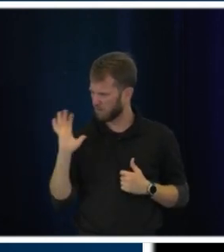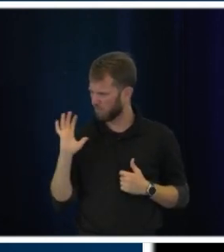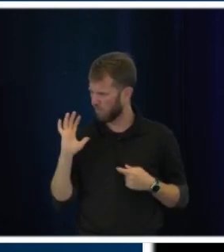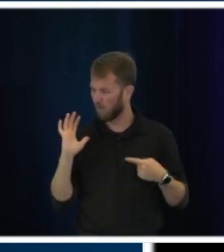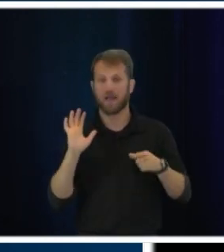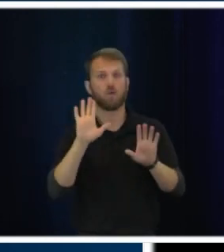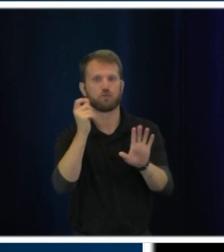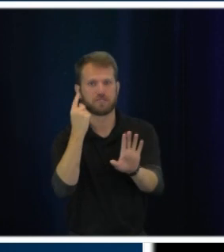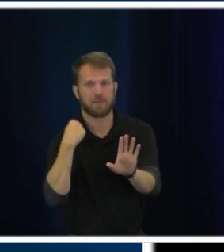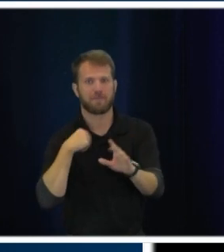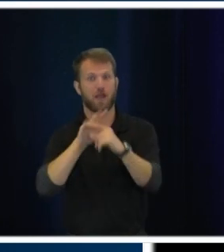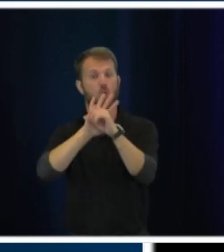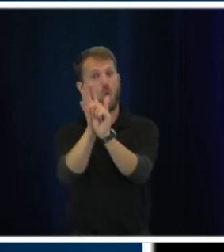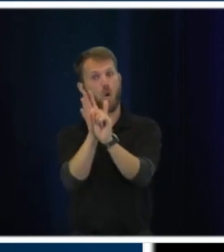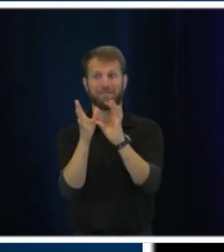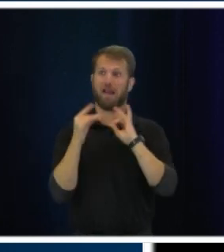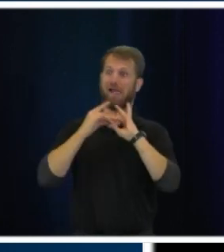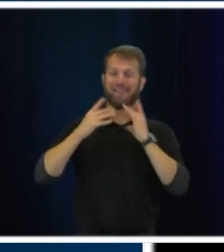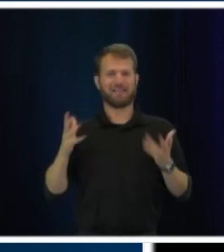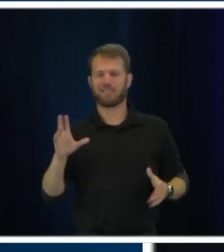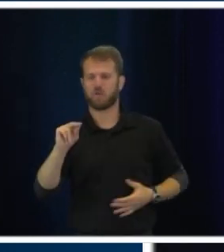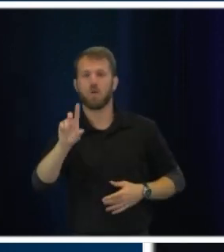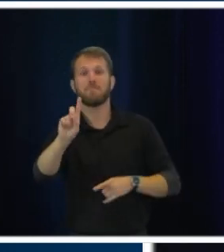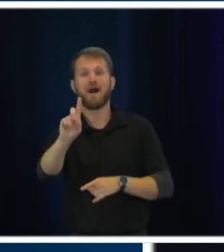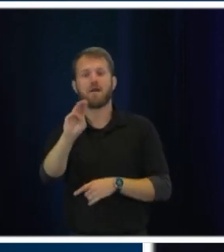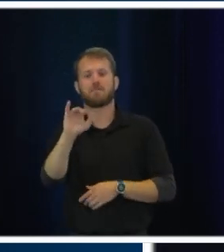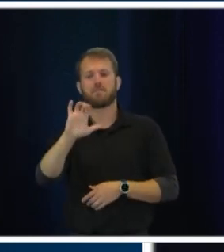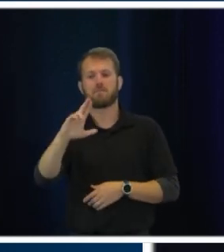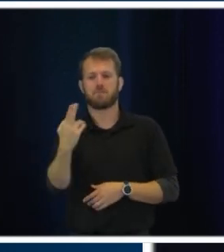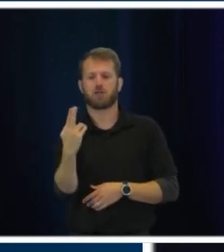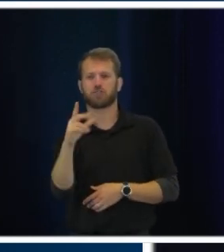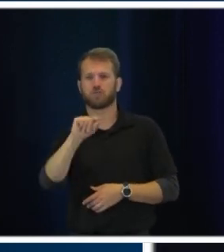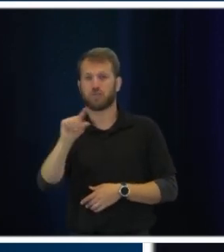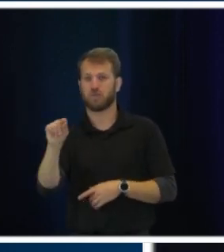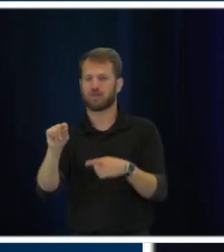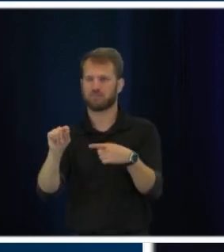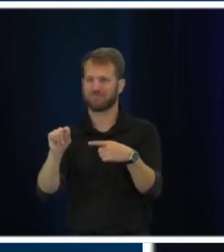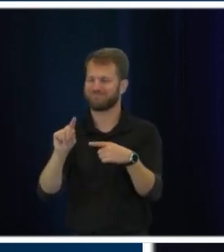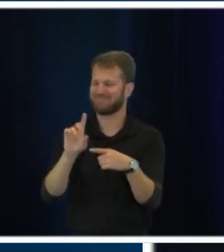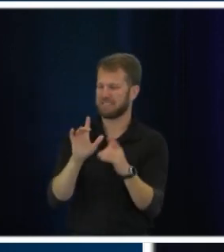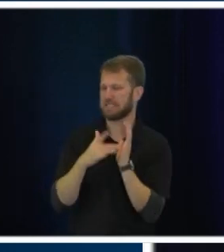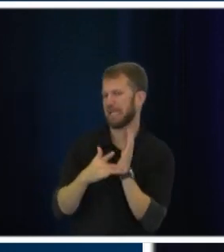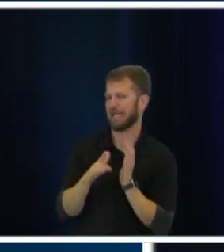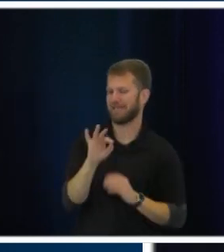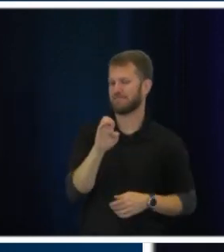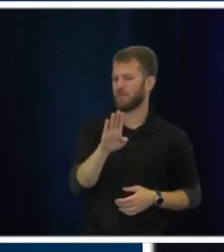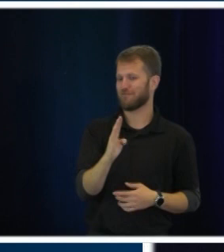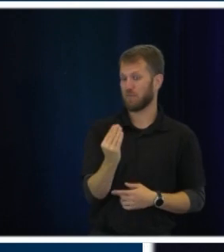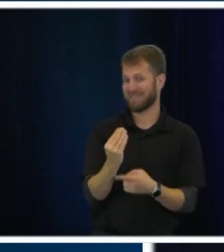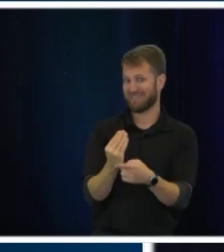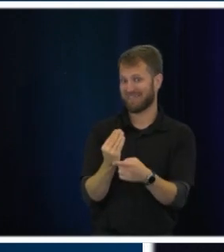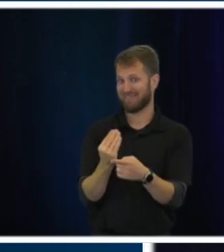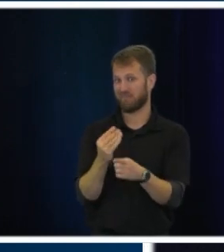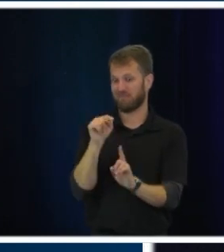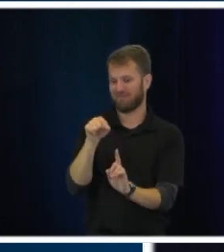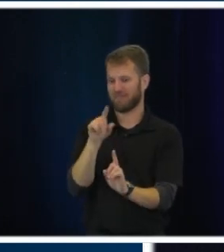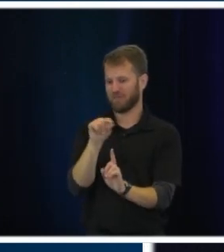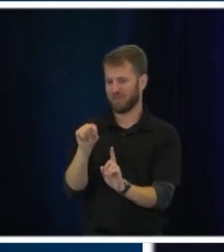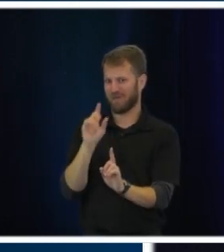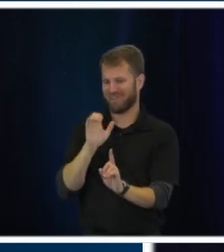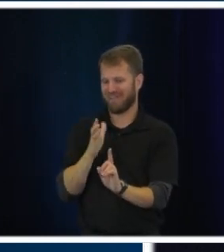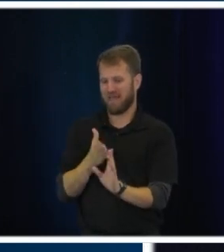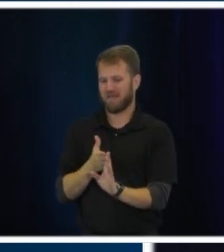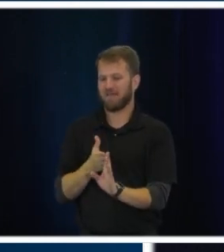But pre-March of 2020, it was actually February 14th, if I'm not mistaken, at the mayor's state of the